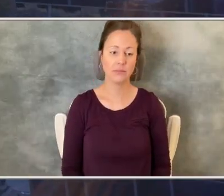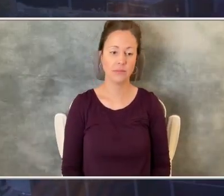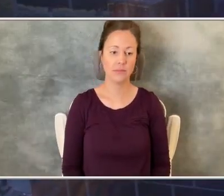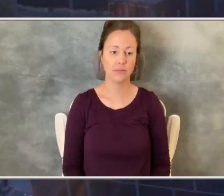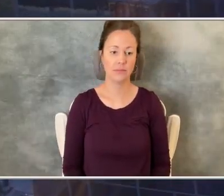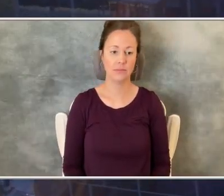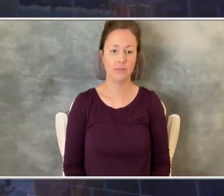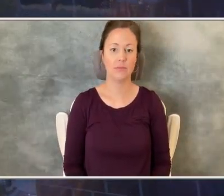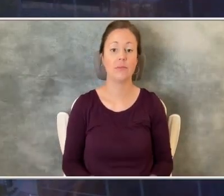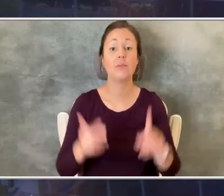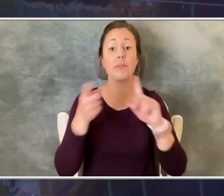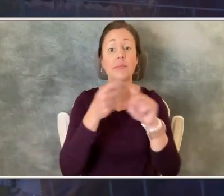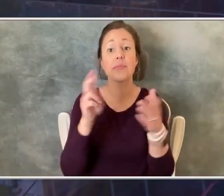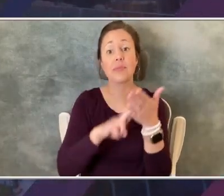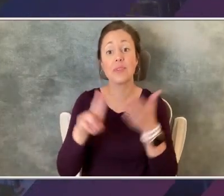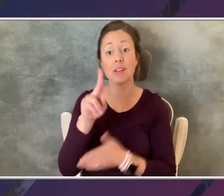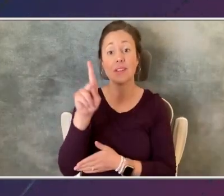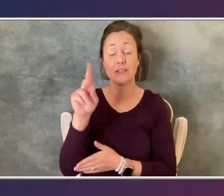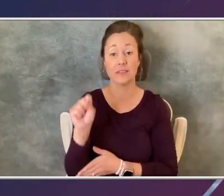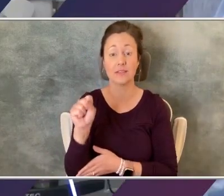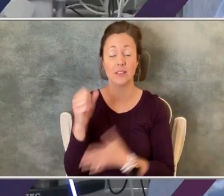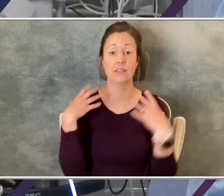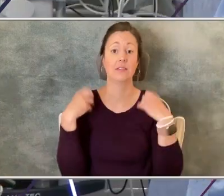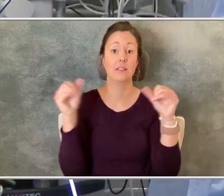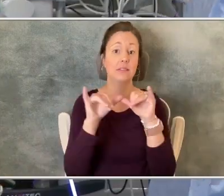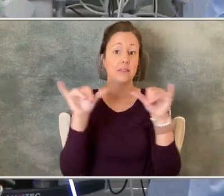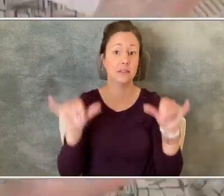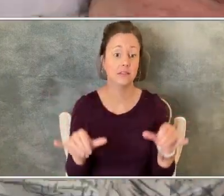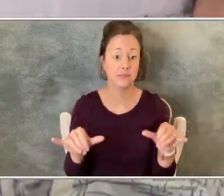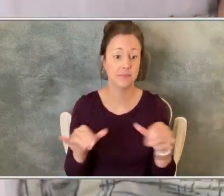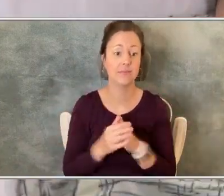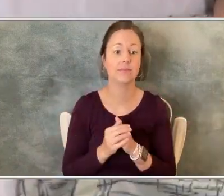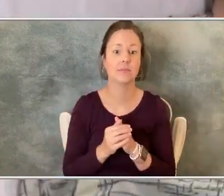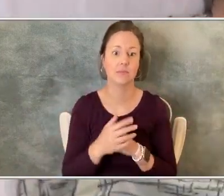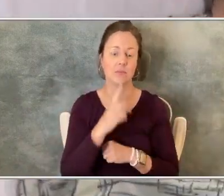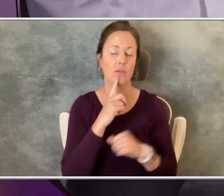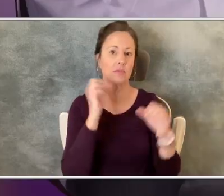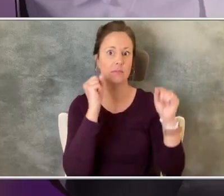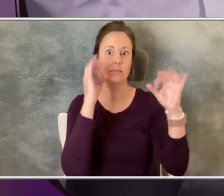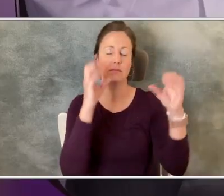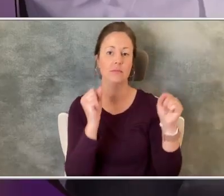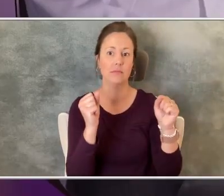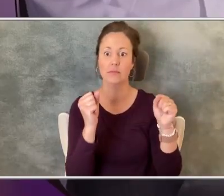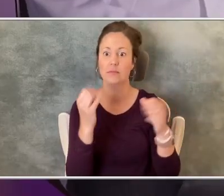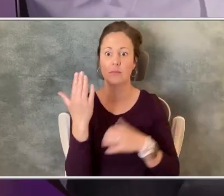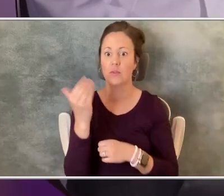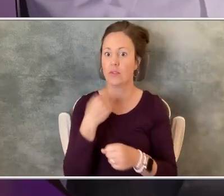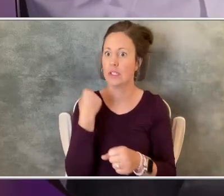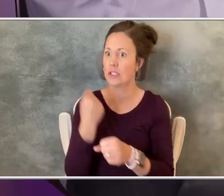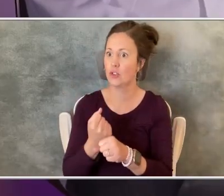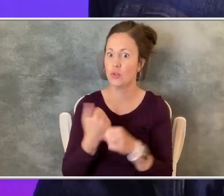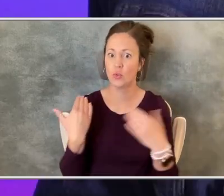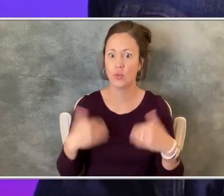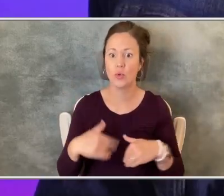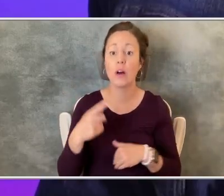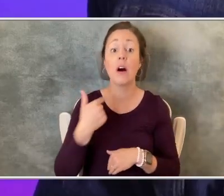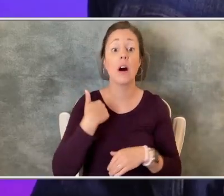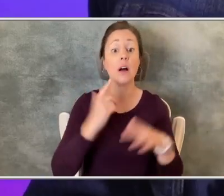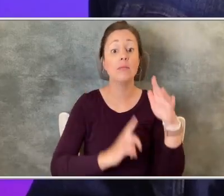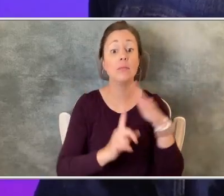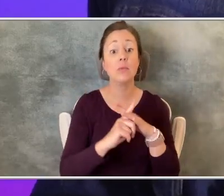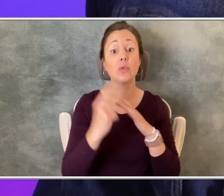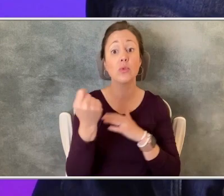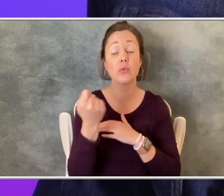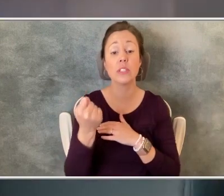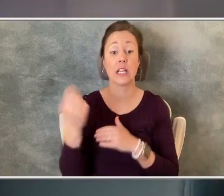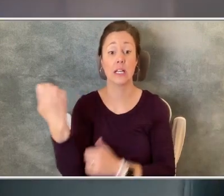from the University of Kansas Health System. I am amazed. The team here is great. I came on a Tuesday, and then by Saturday I